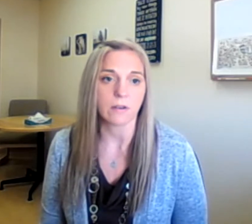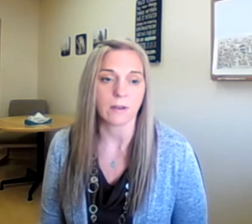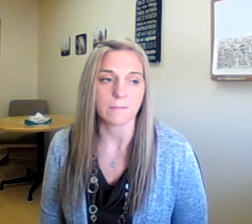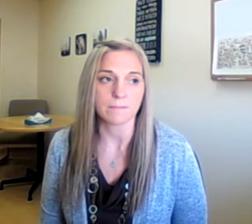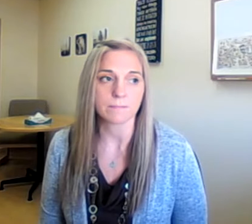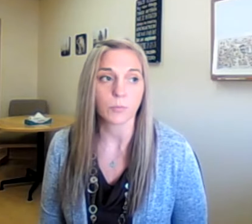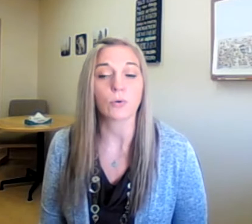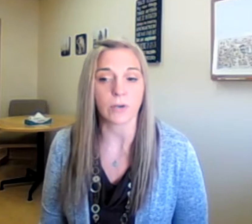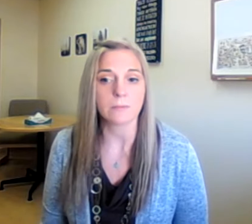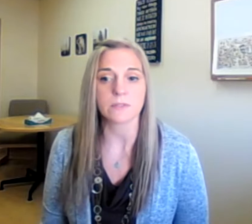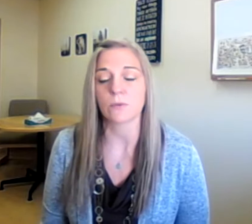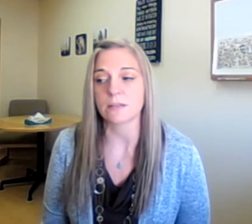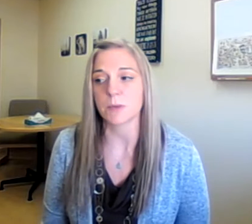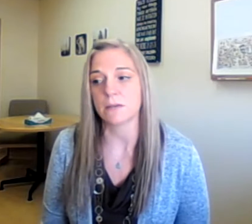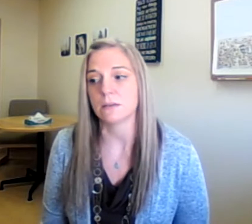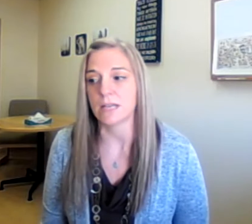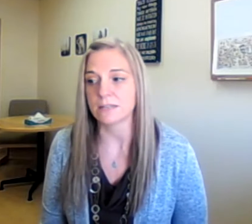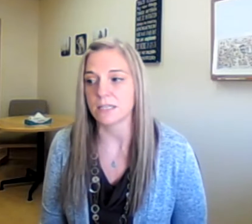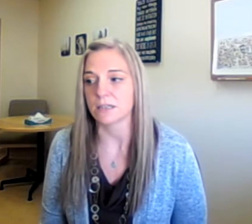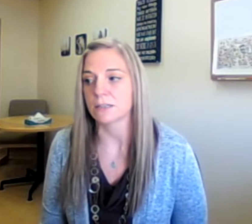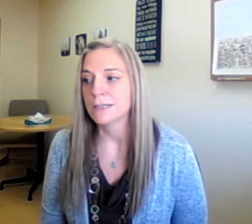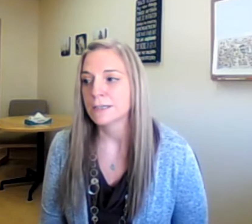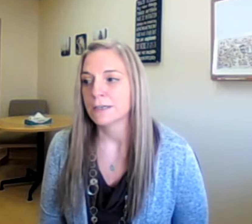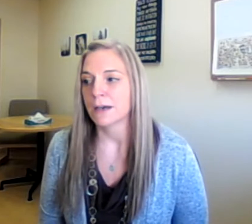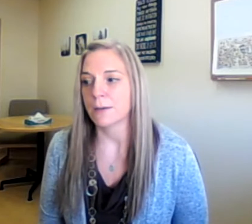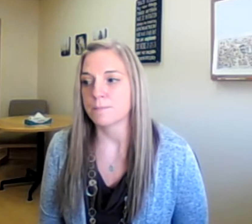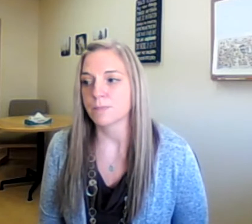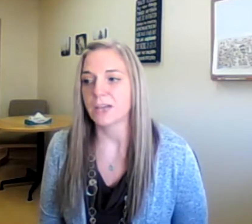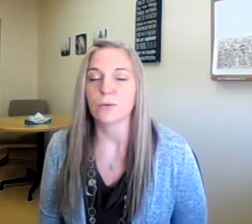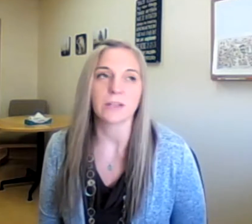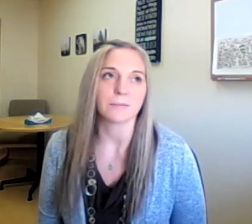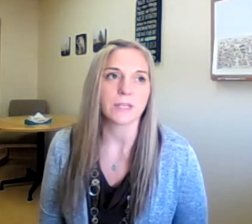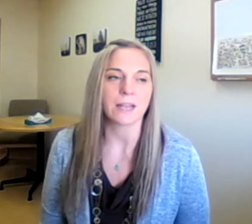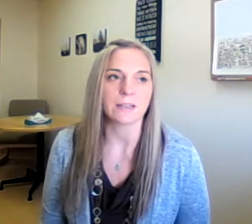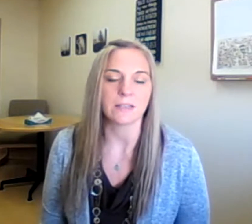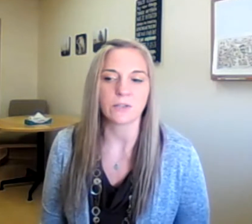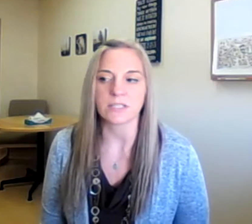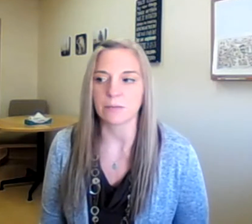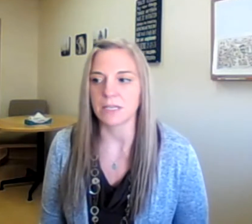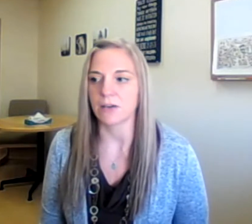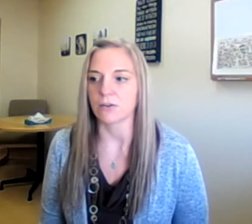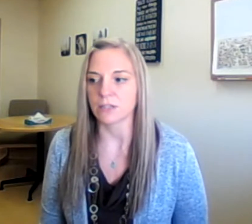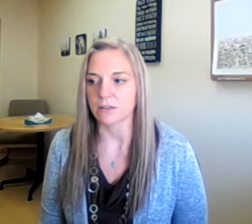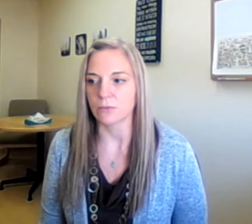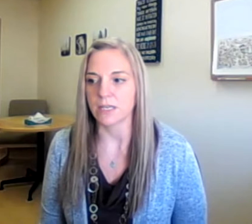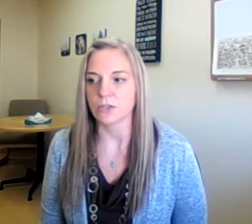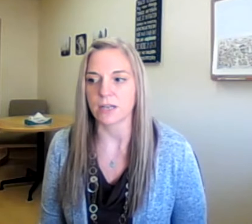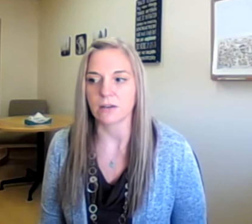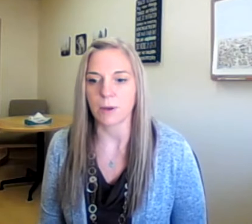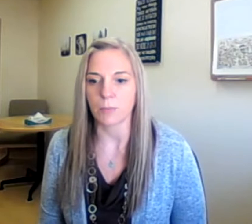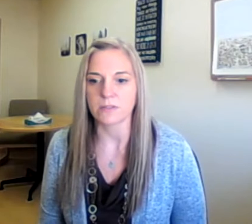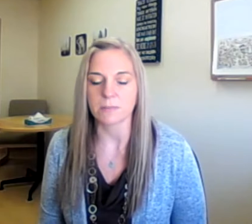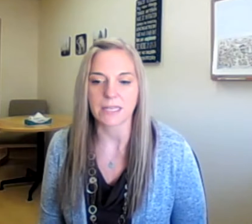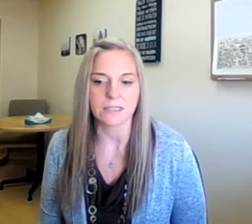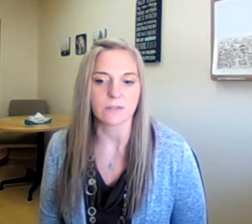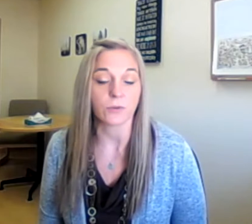other programs. So that's been nice to hear. I know that we had an interesting meeting earlier in the week trying to